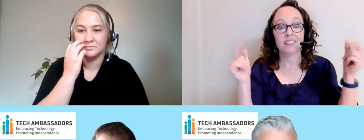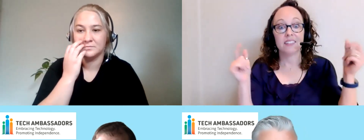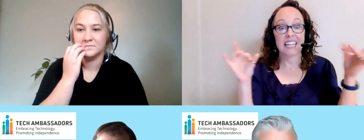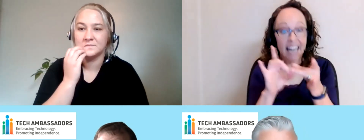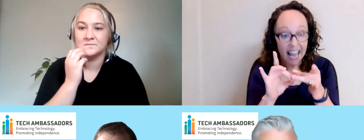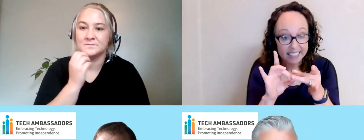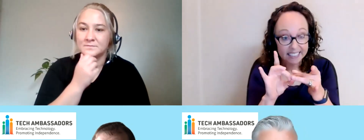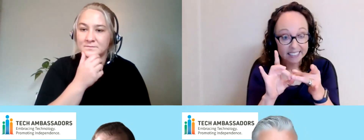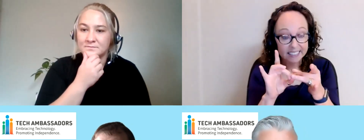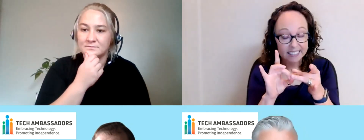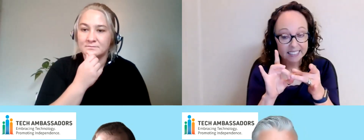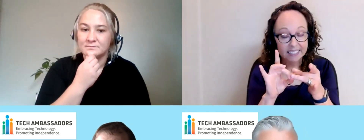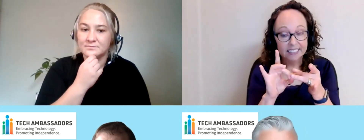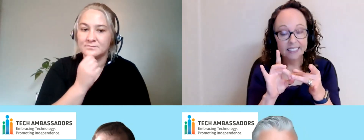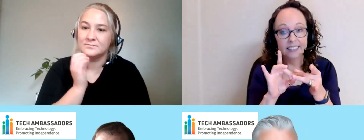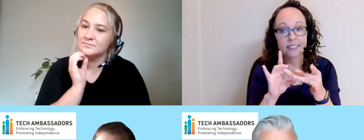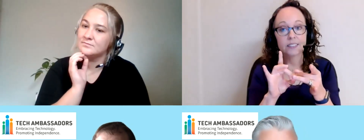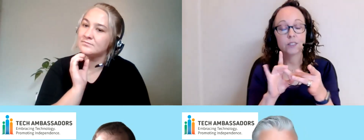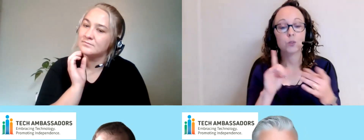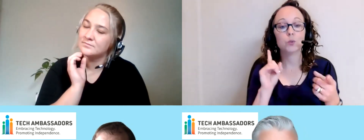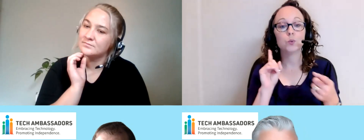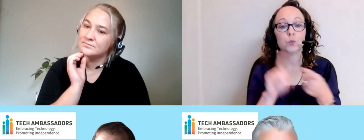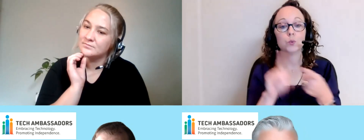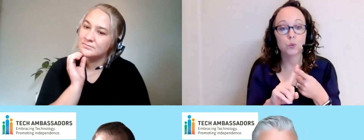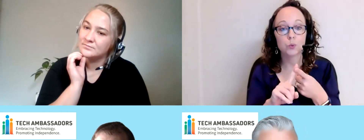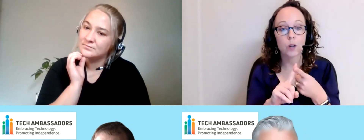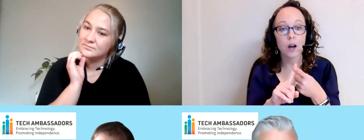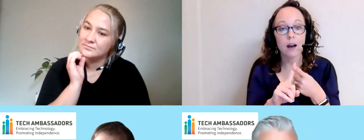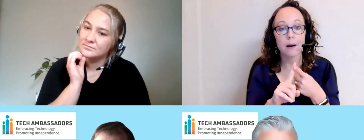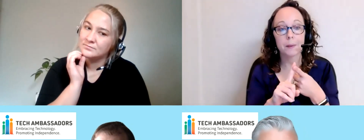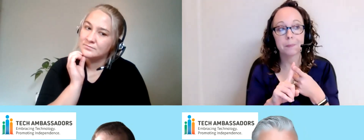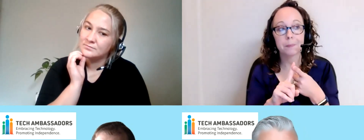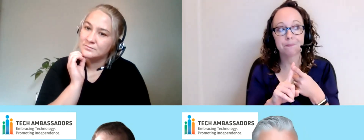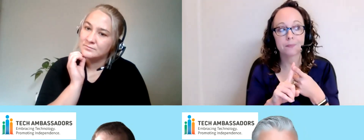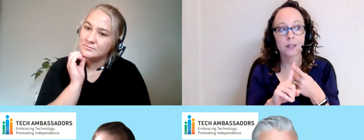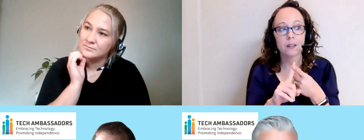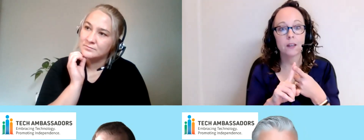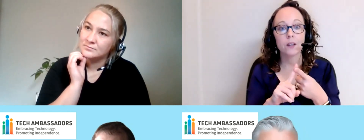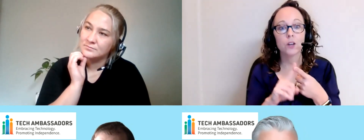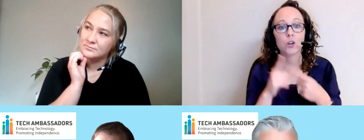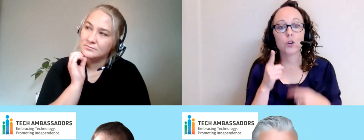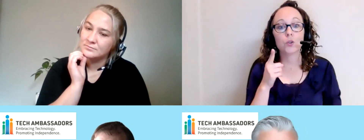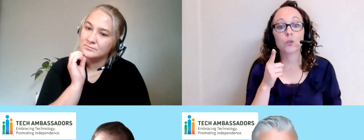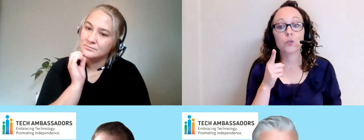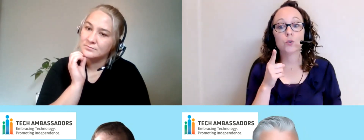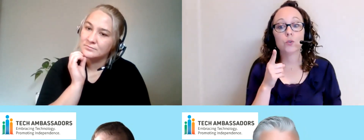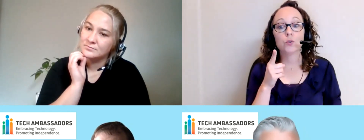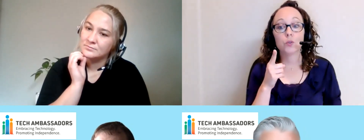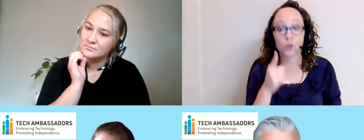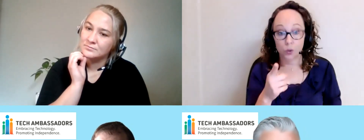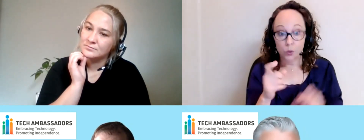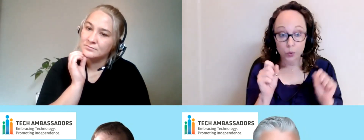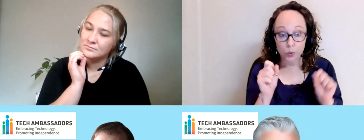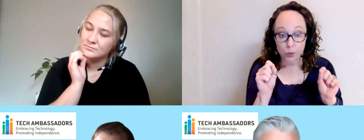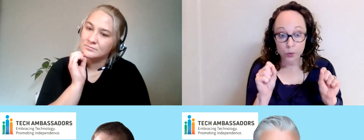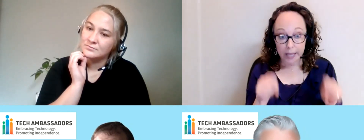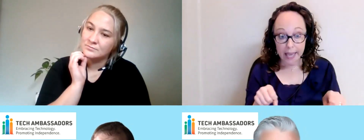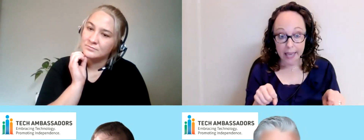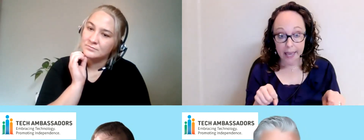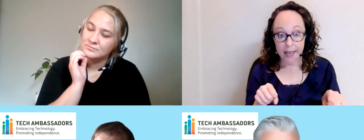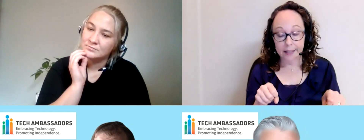the circuit to where you'll be able